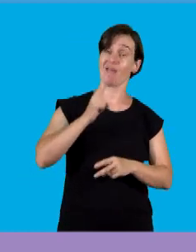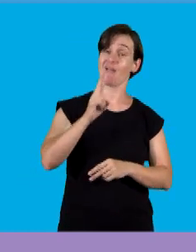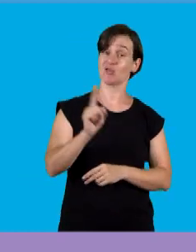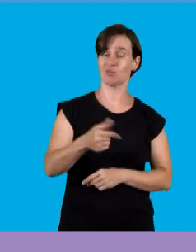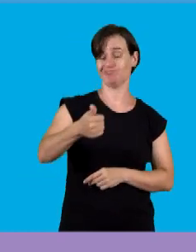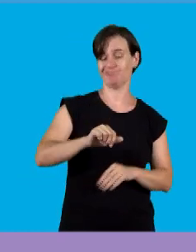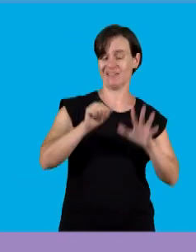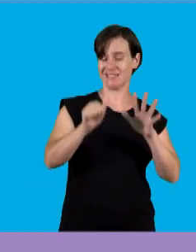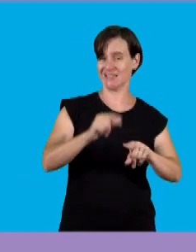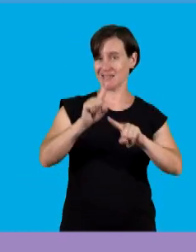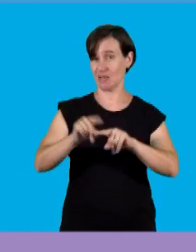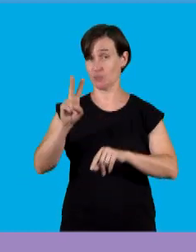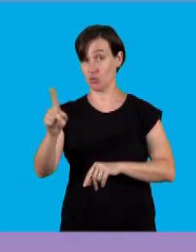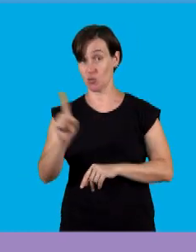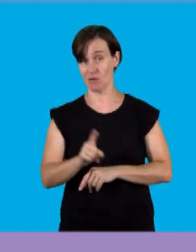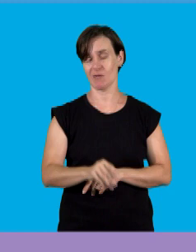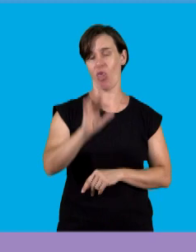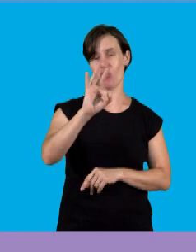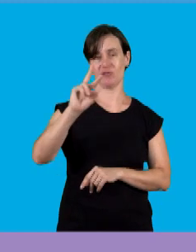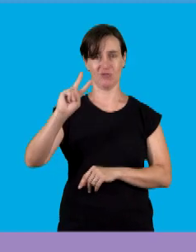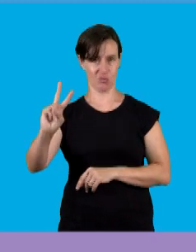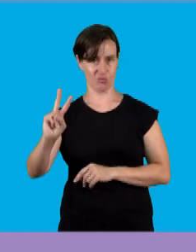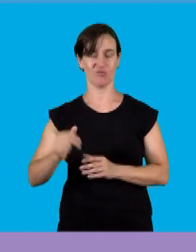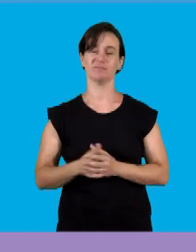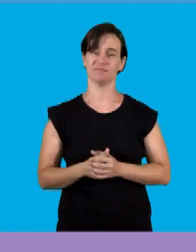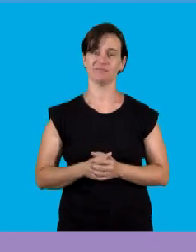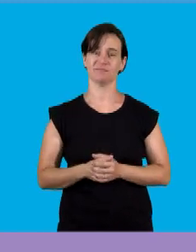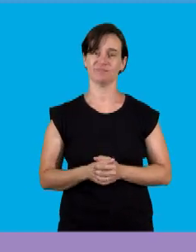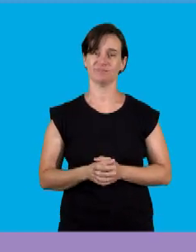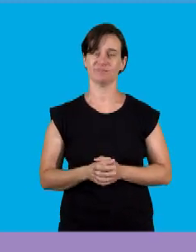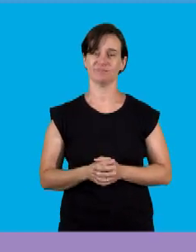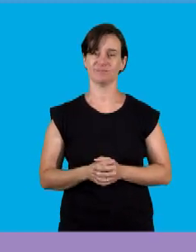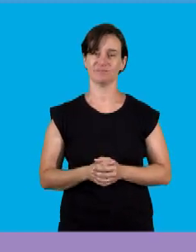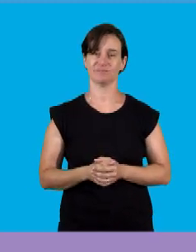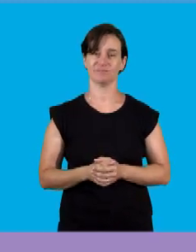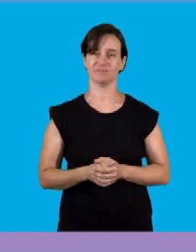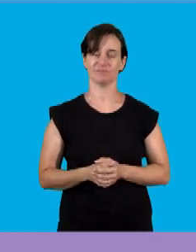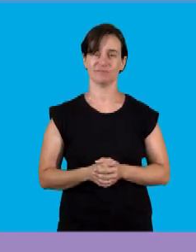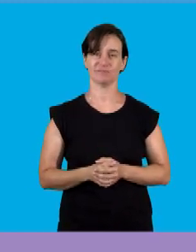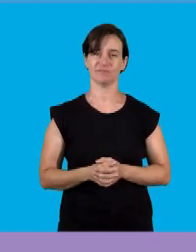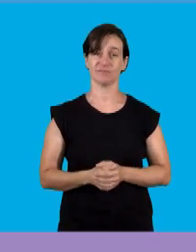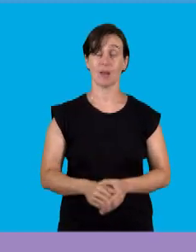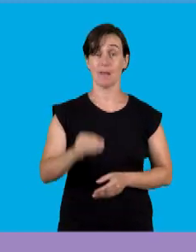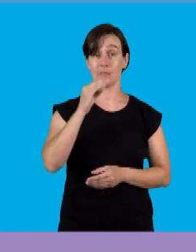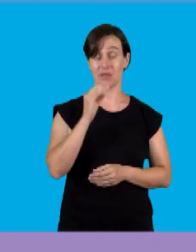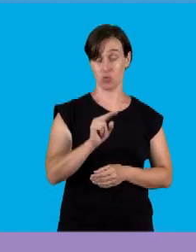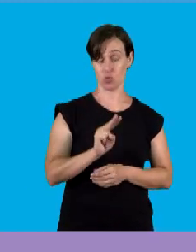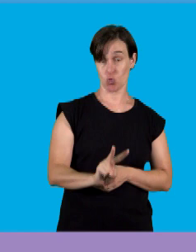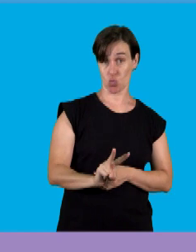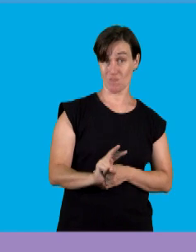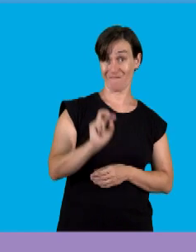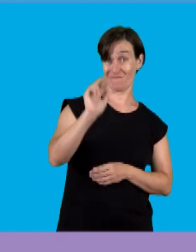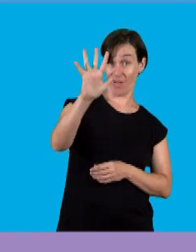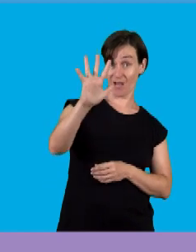have 16 multiplied by 2, which gives us a 32. So we can see there that our 2